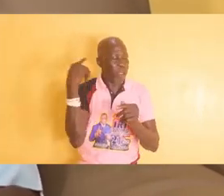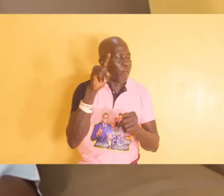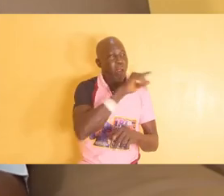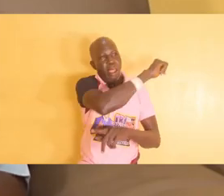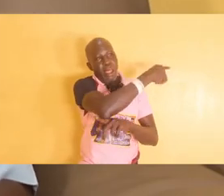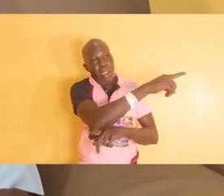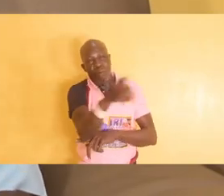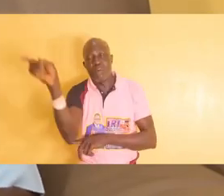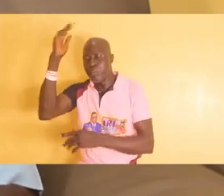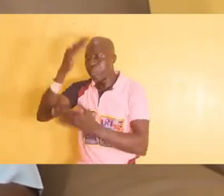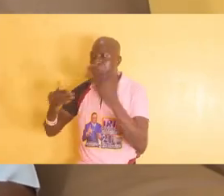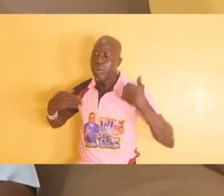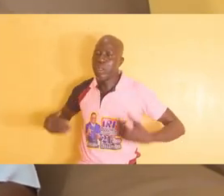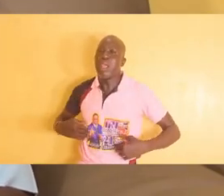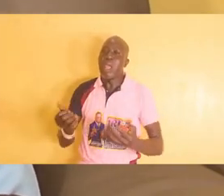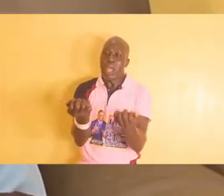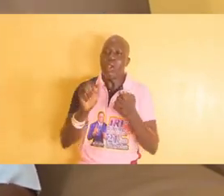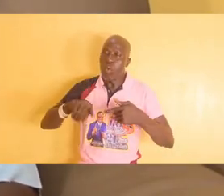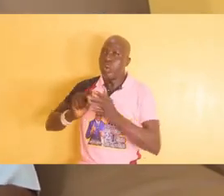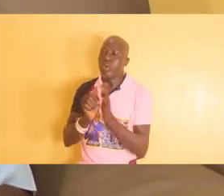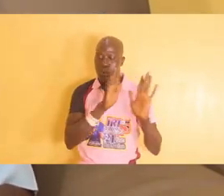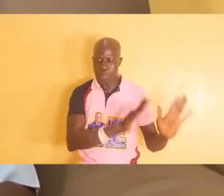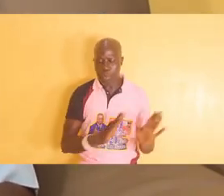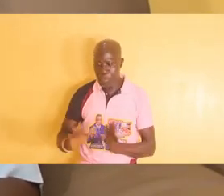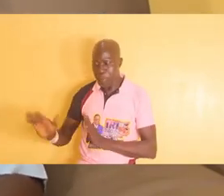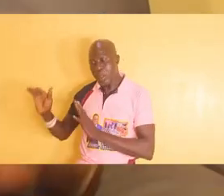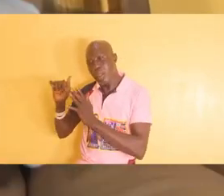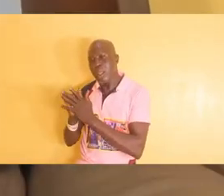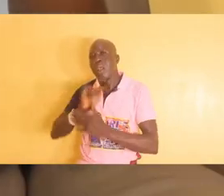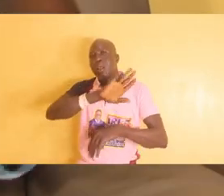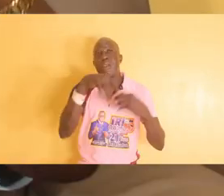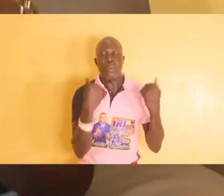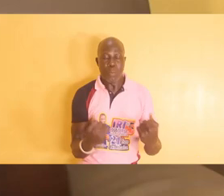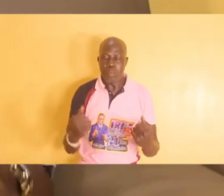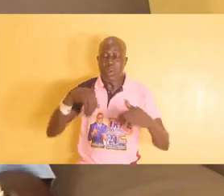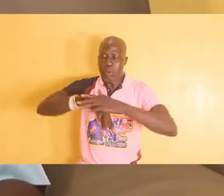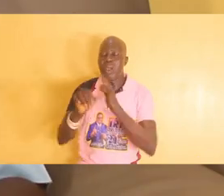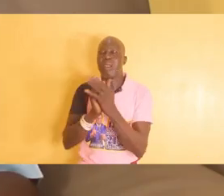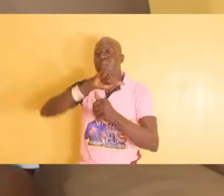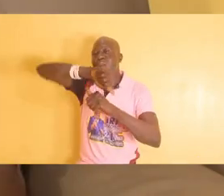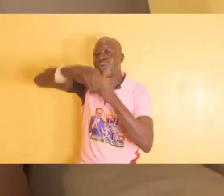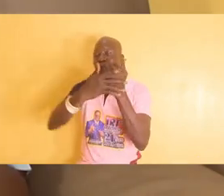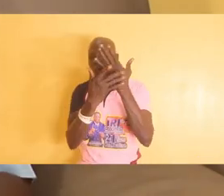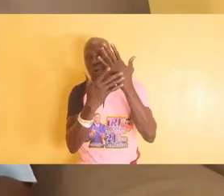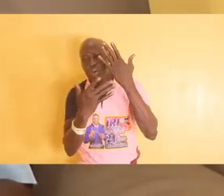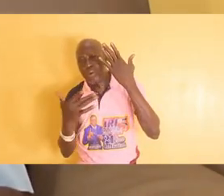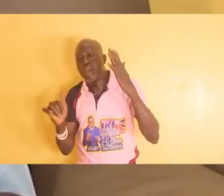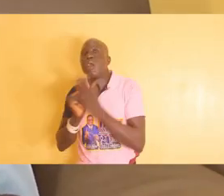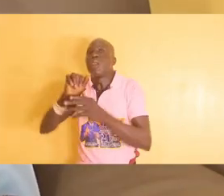I want to pray for everybody. And I want you to get prepared. There is power in